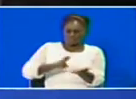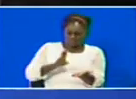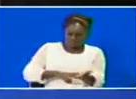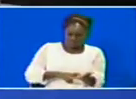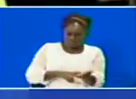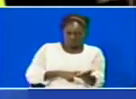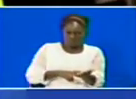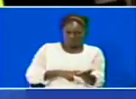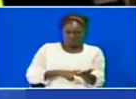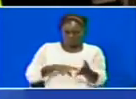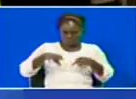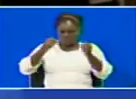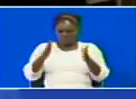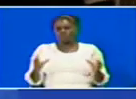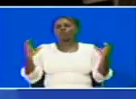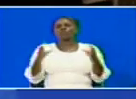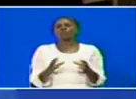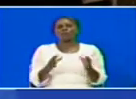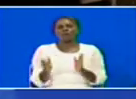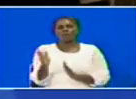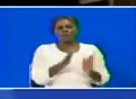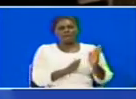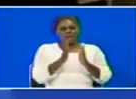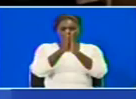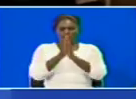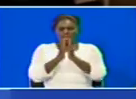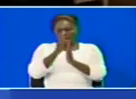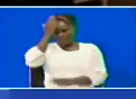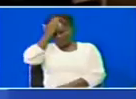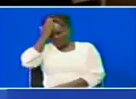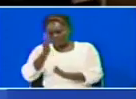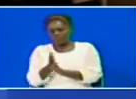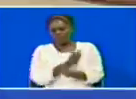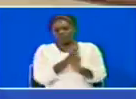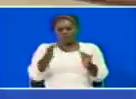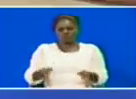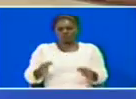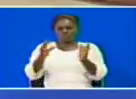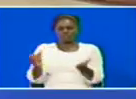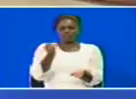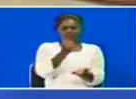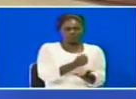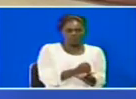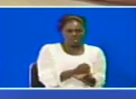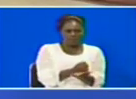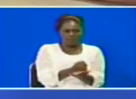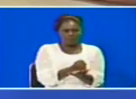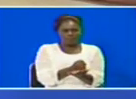exercise. Chebukati's team has organized a prayer breakfast on Monday before officially taking office. We need spiritual